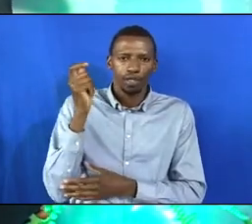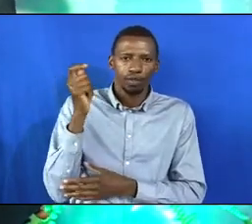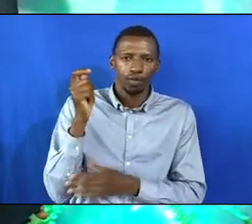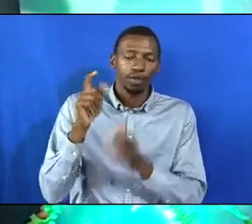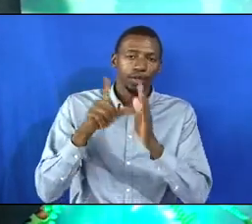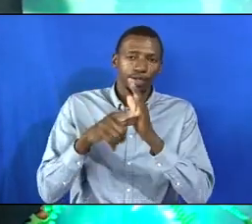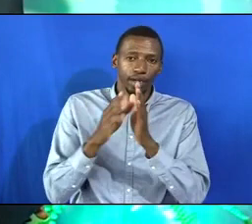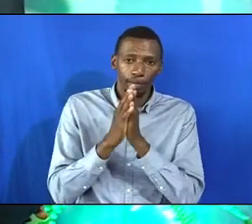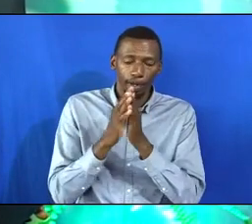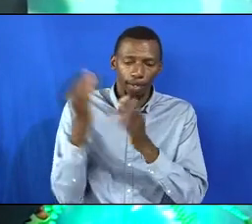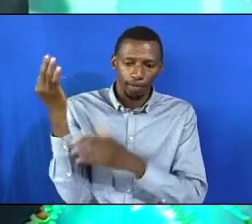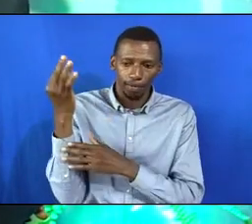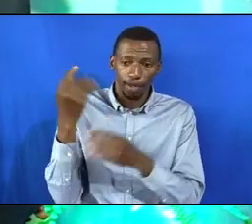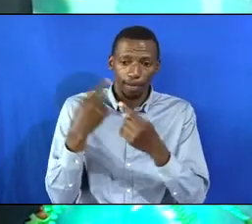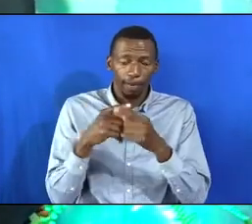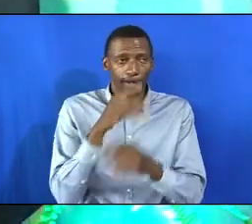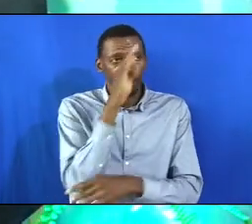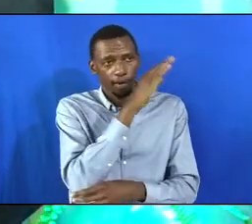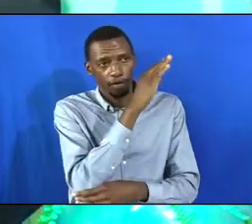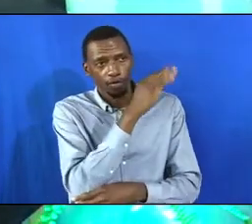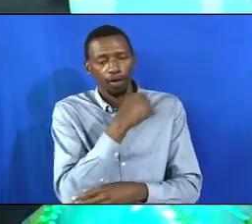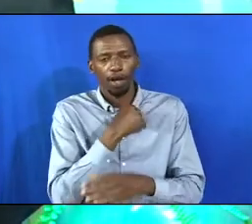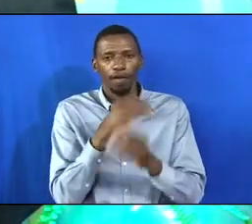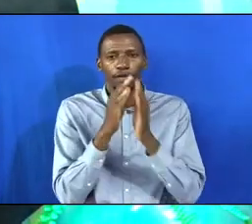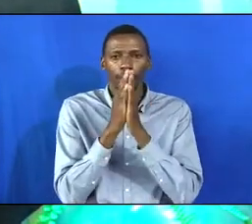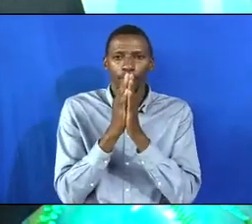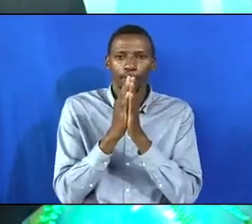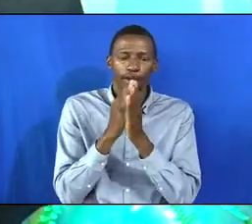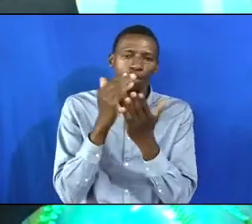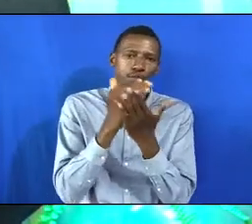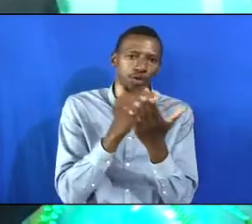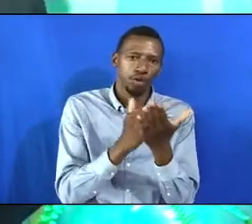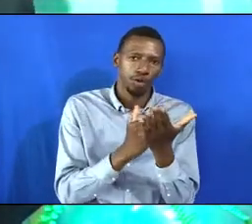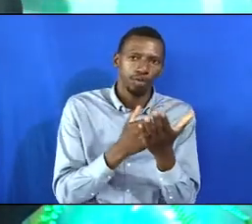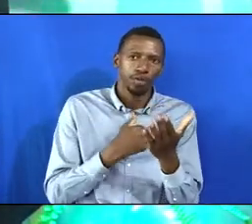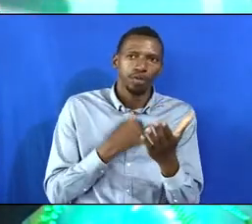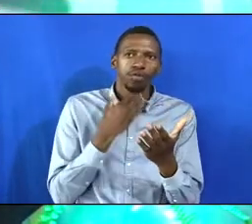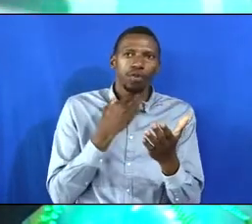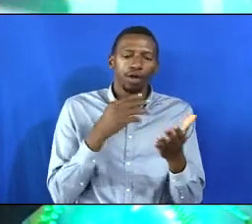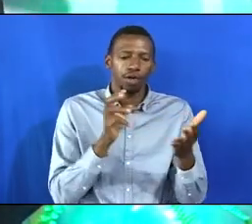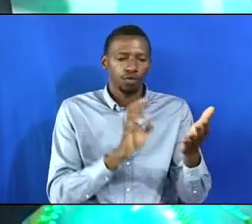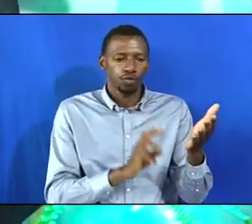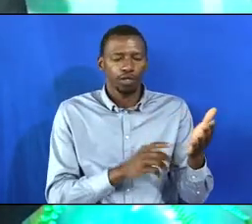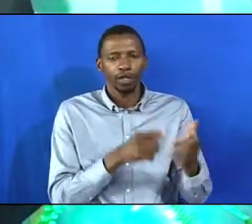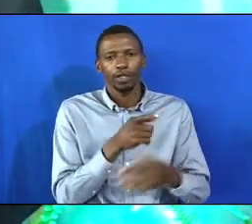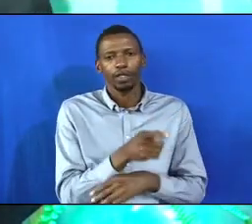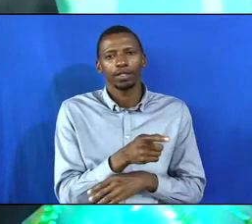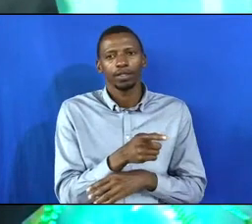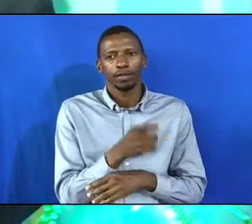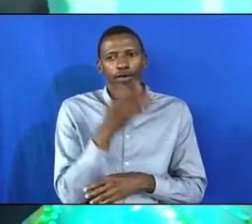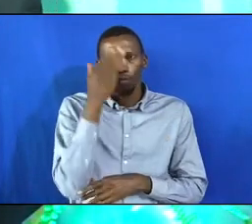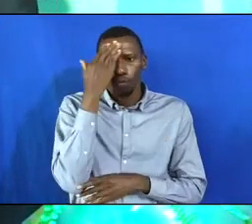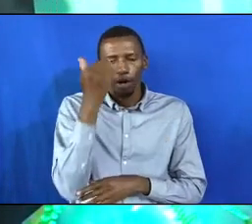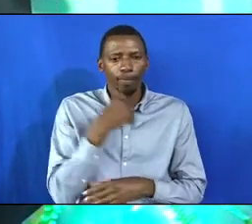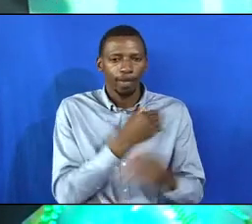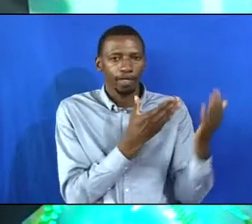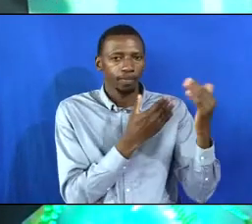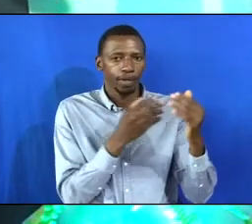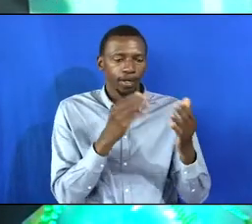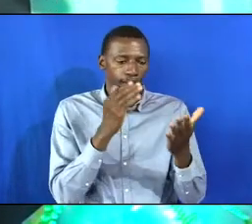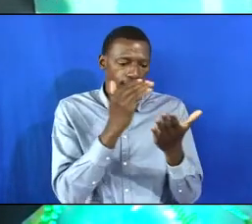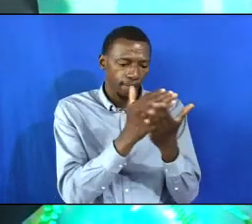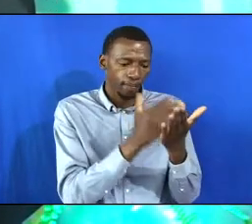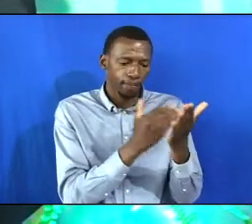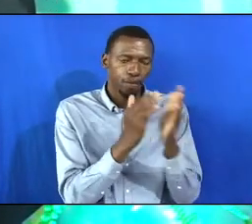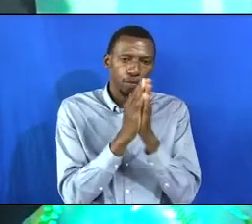in the afternoon, I'm going to run a prayer session. And I want to read this, why I expect the prayer session to be powerful.